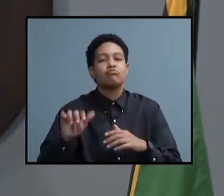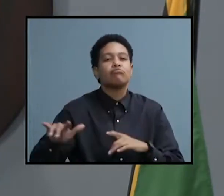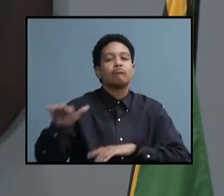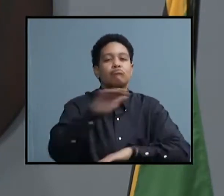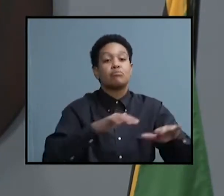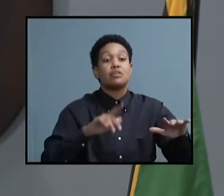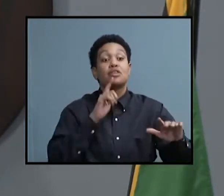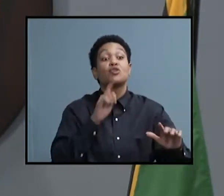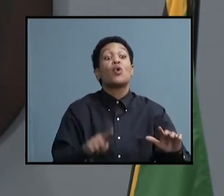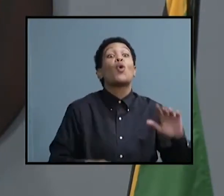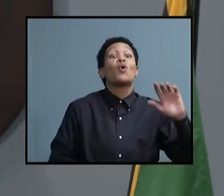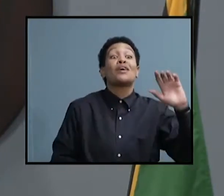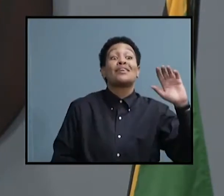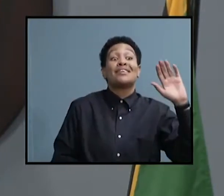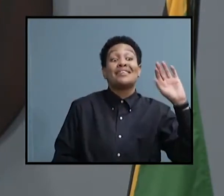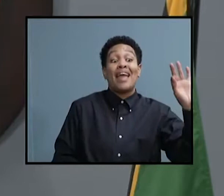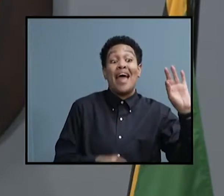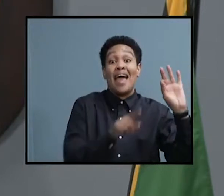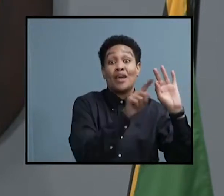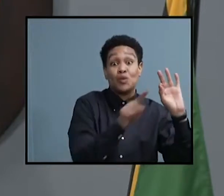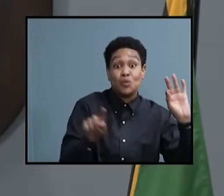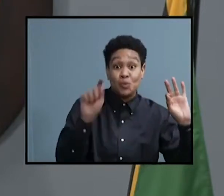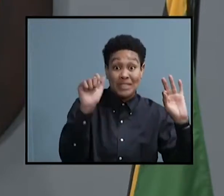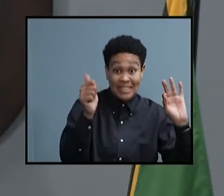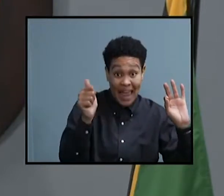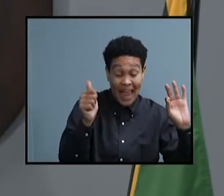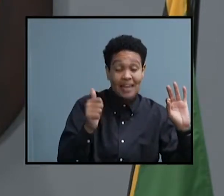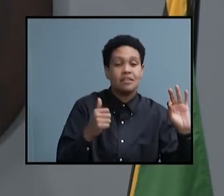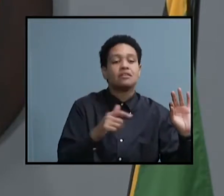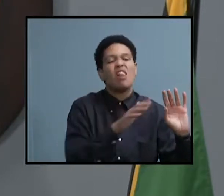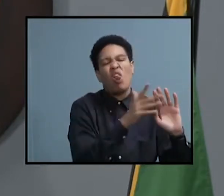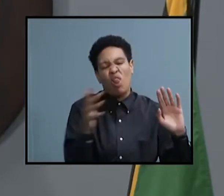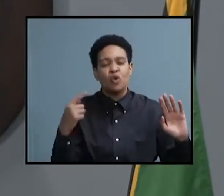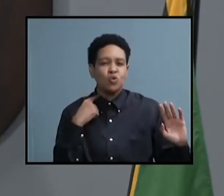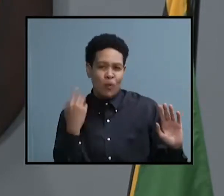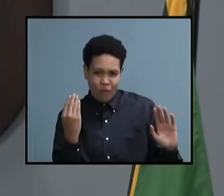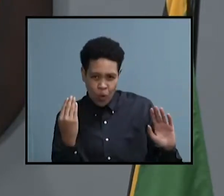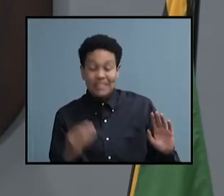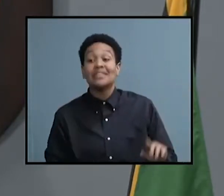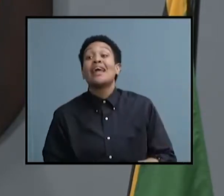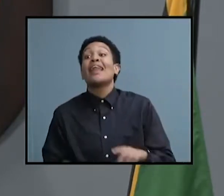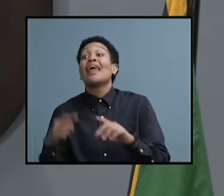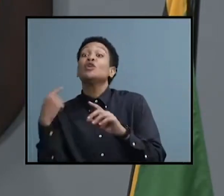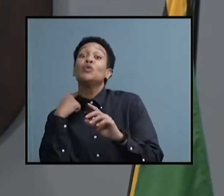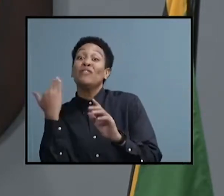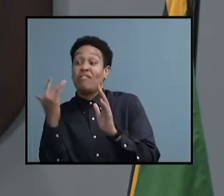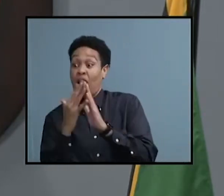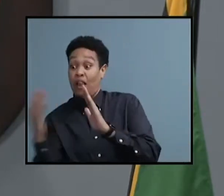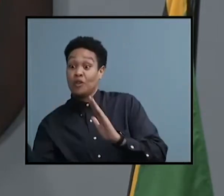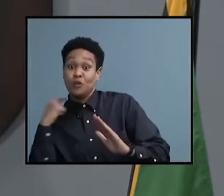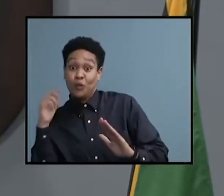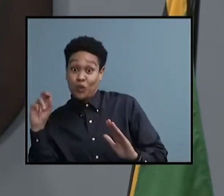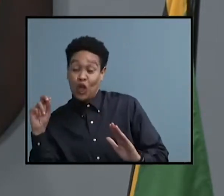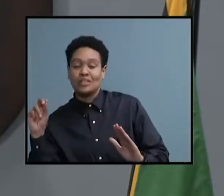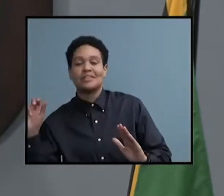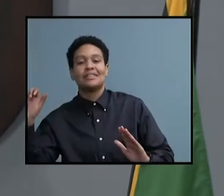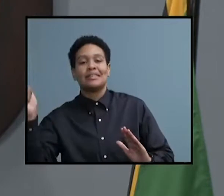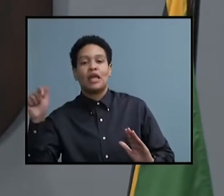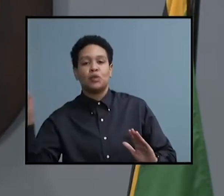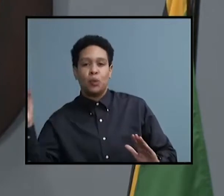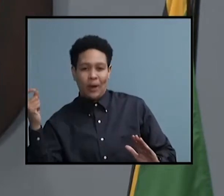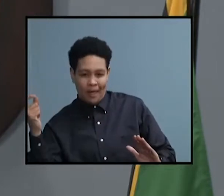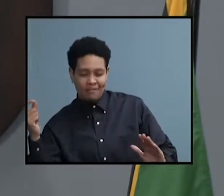and 11 p.m. thereafter until June 30, 2020, to travel home from their last passenger